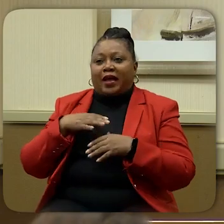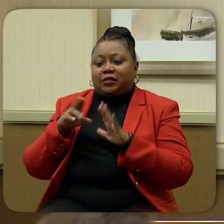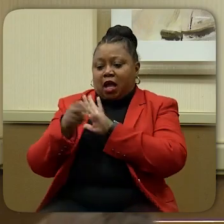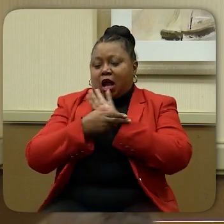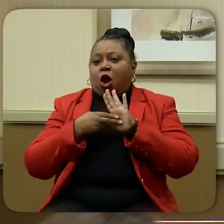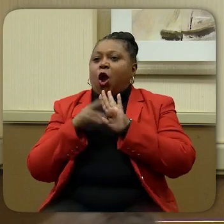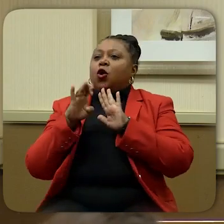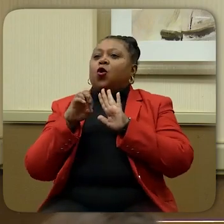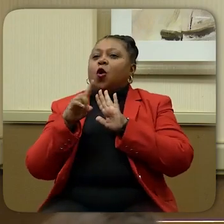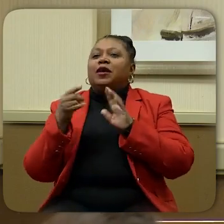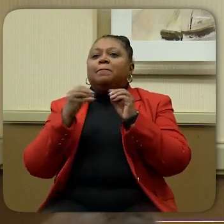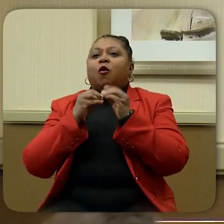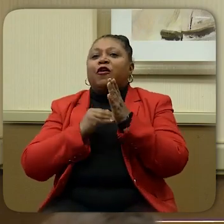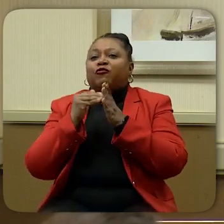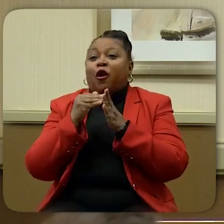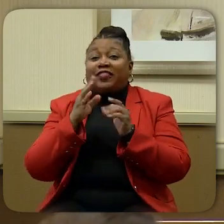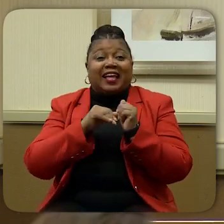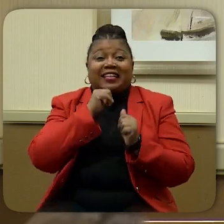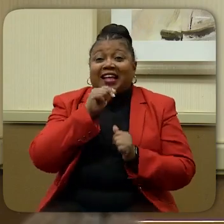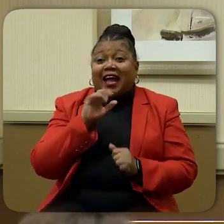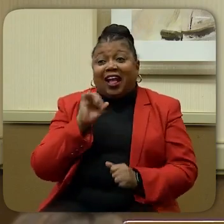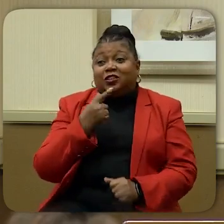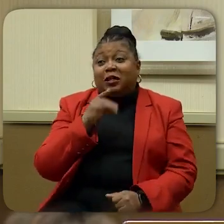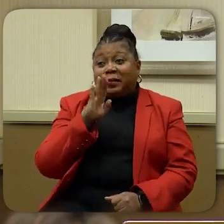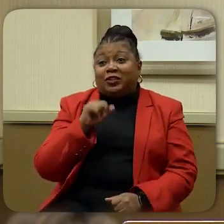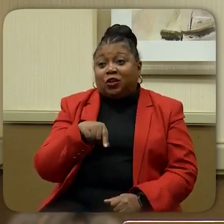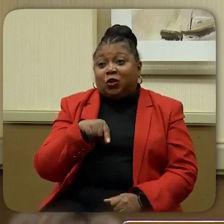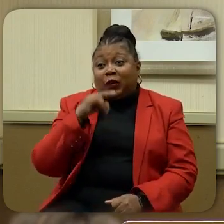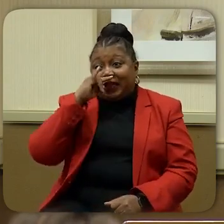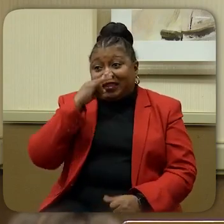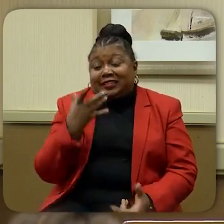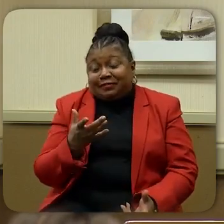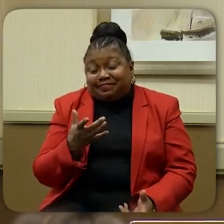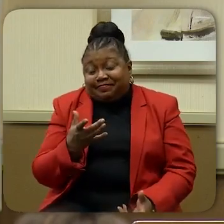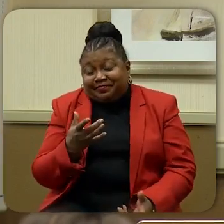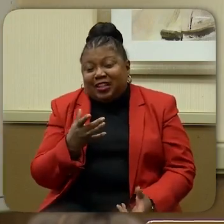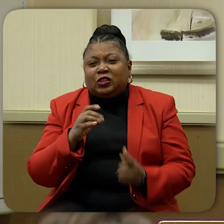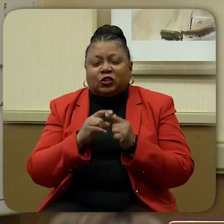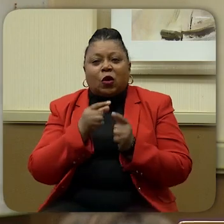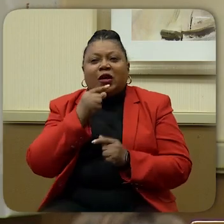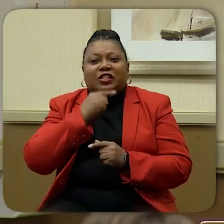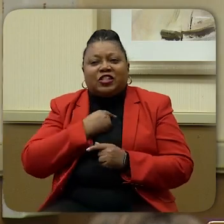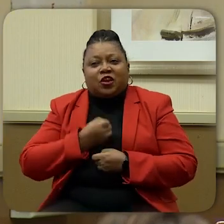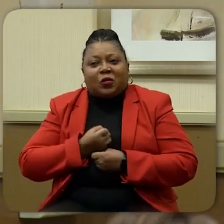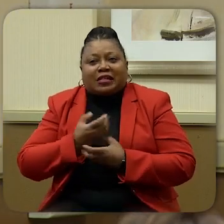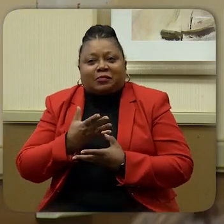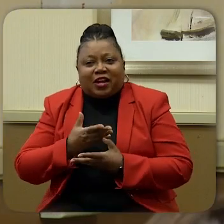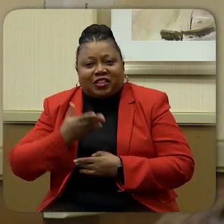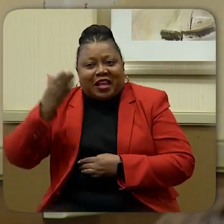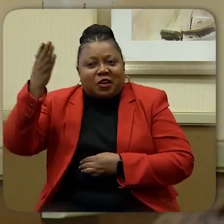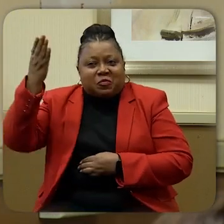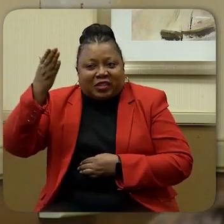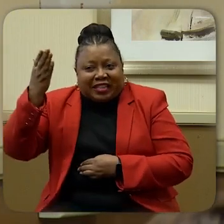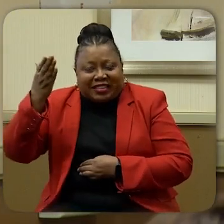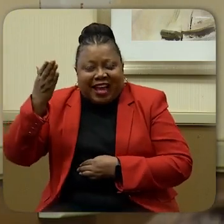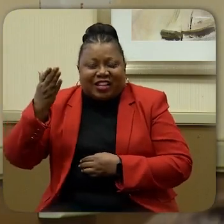coded more frequently than non-LGBTQ kids. So gender expression and